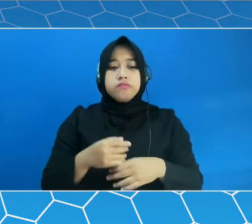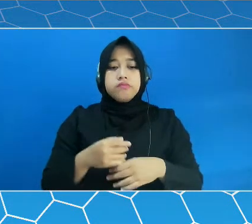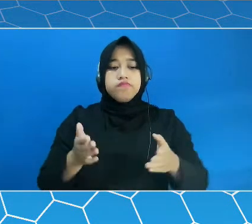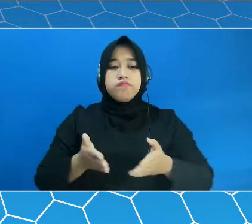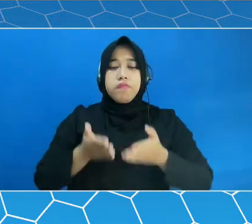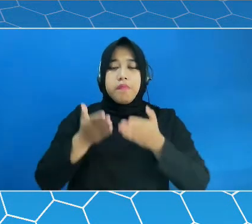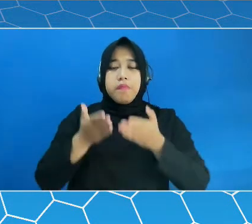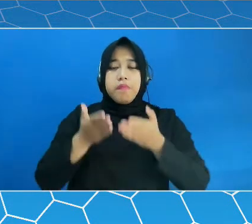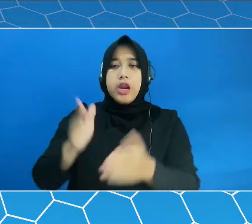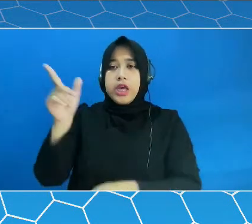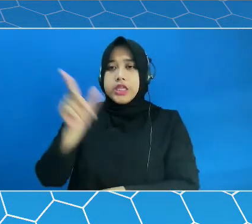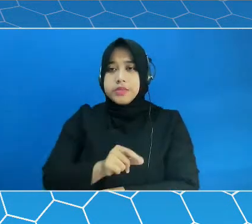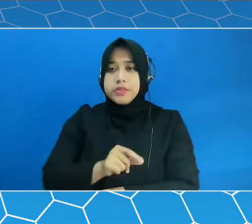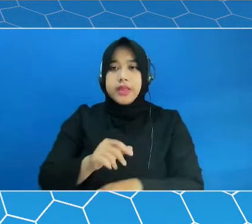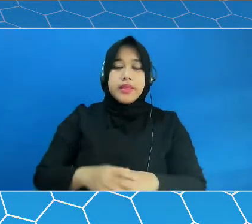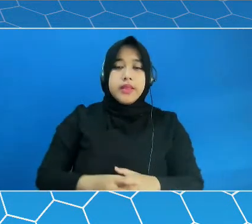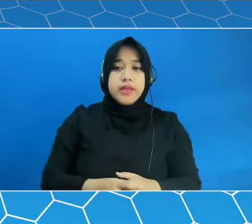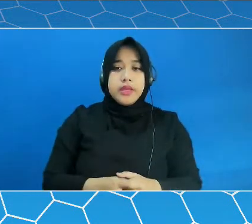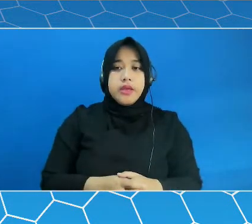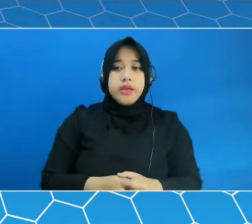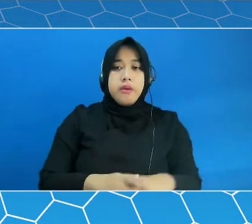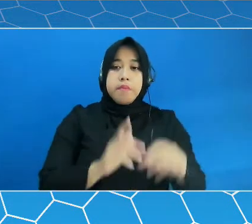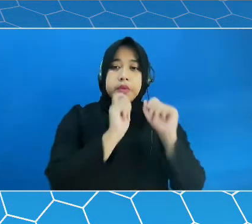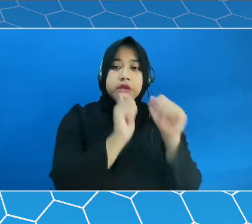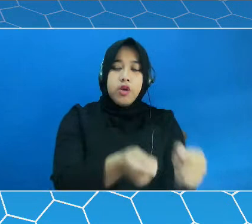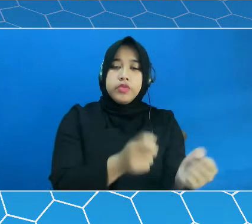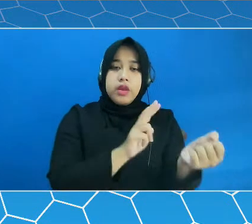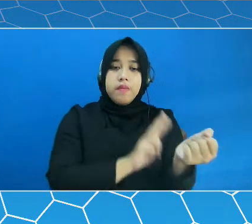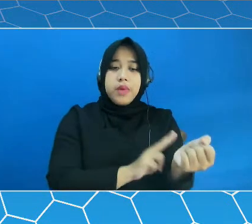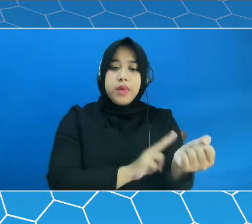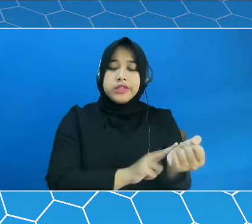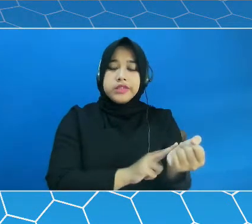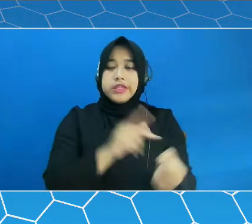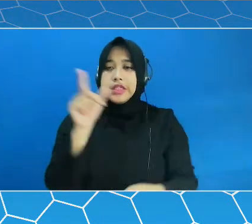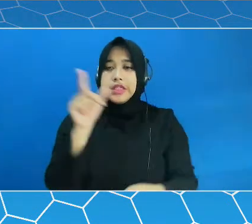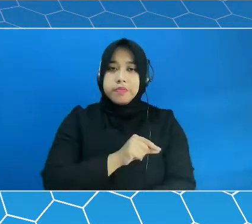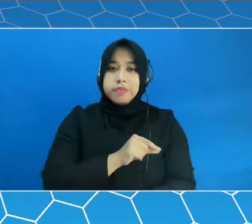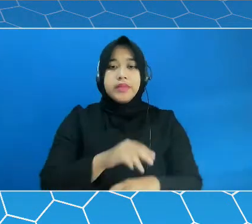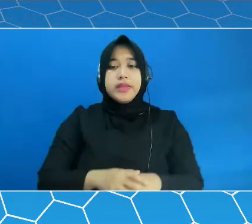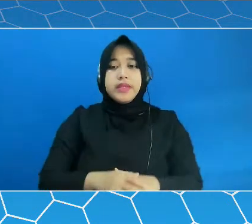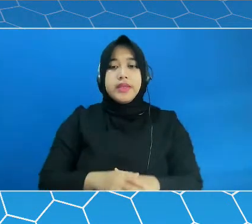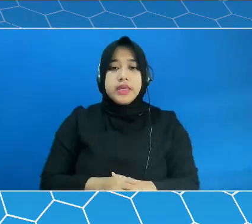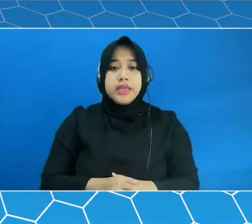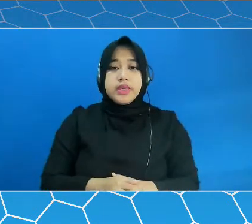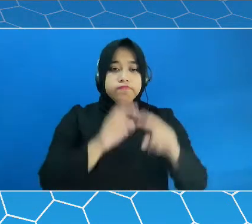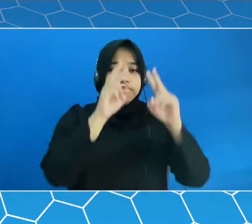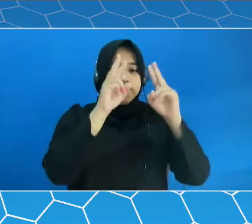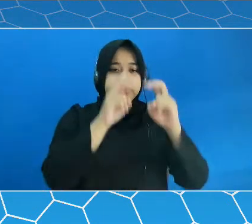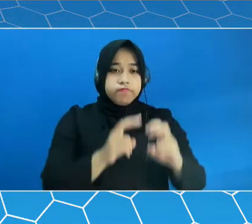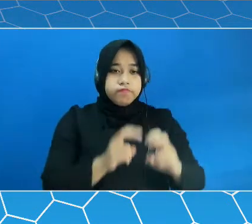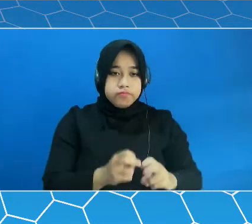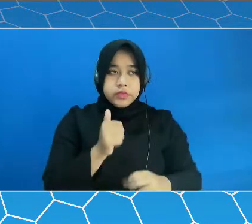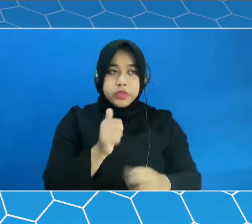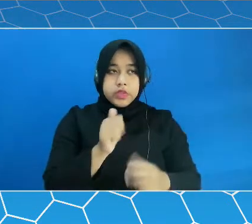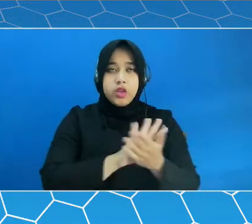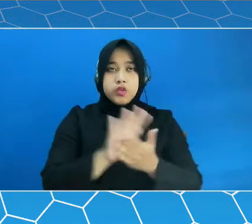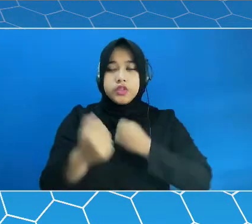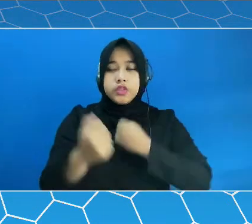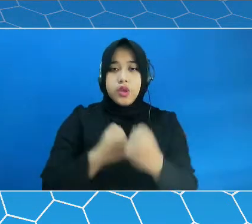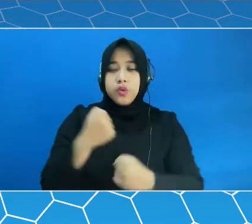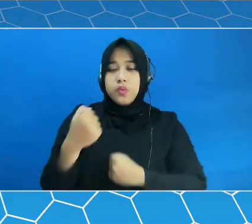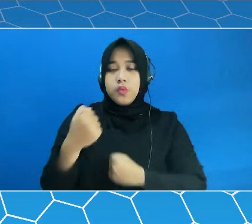time. And it also allowed for the study to take place when so many were suspended or